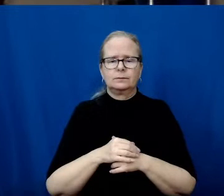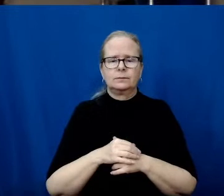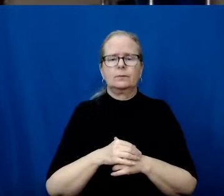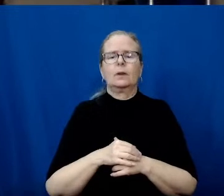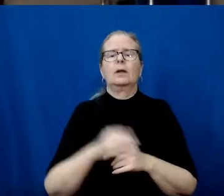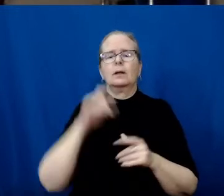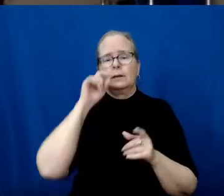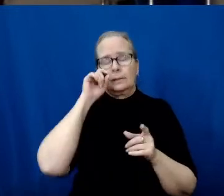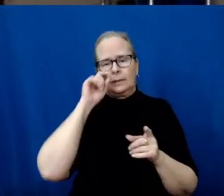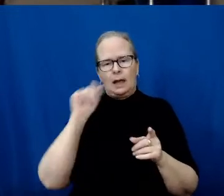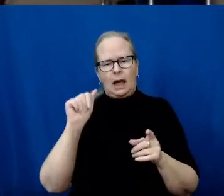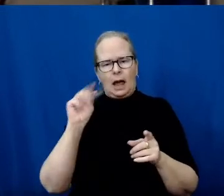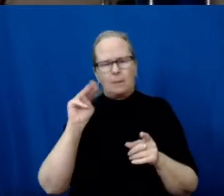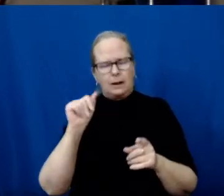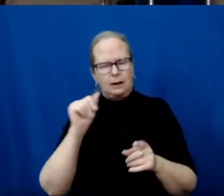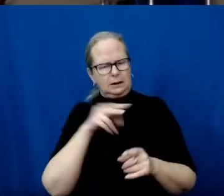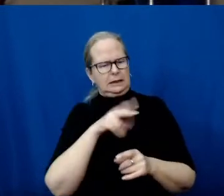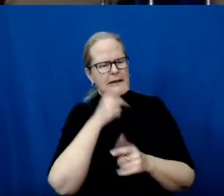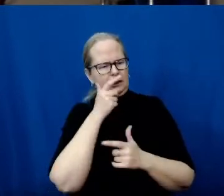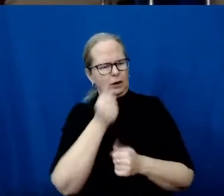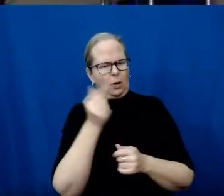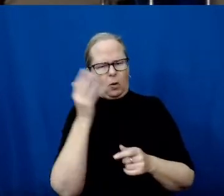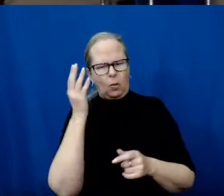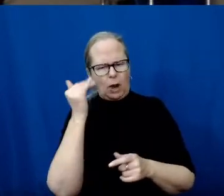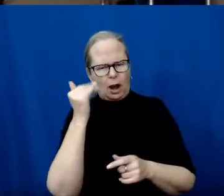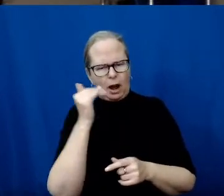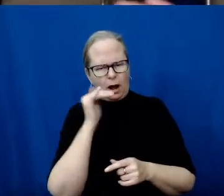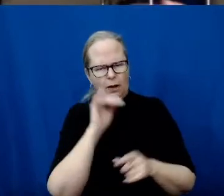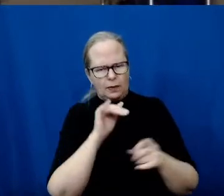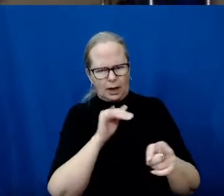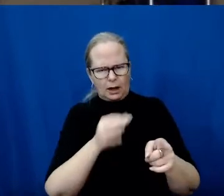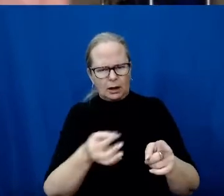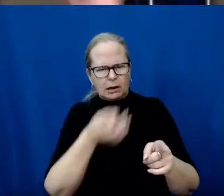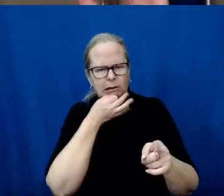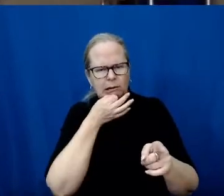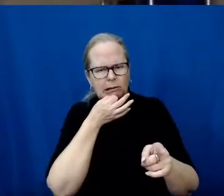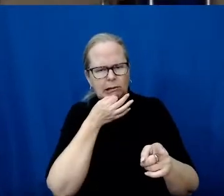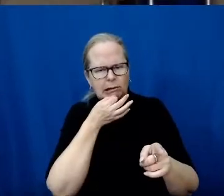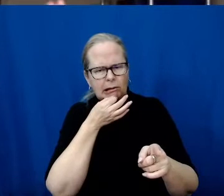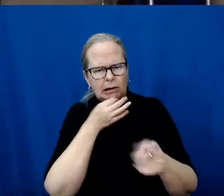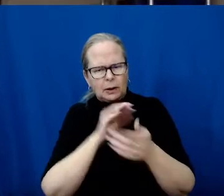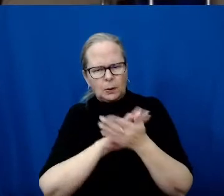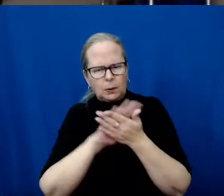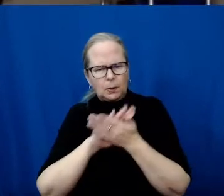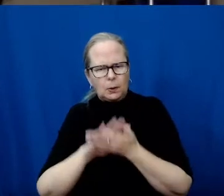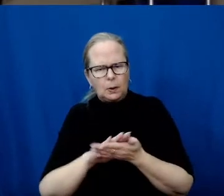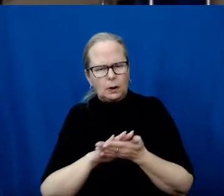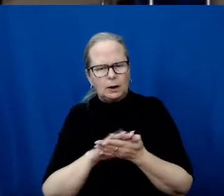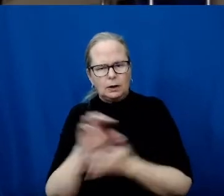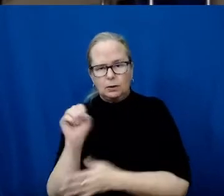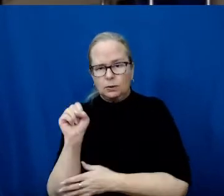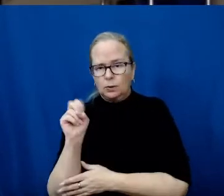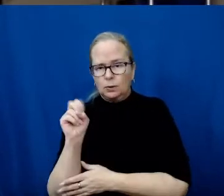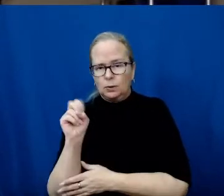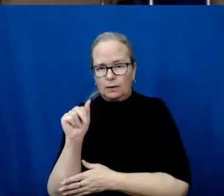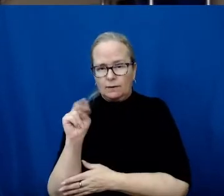much? It's because they have so much surface area, Yeah. and then they pull all of this air through. And so even if the filters themselves